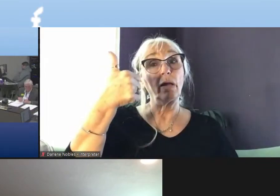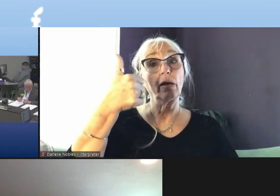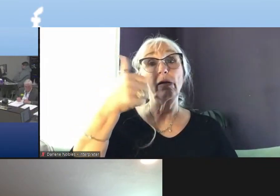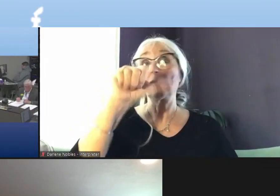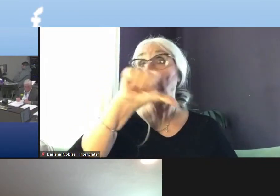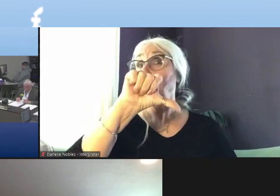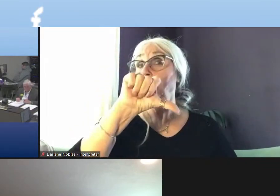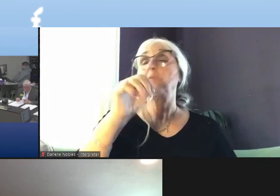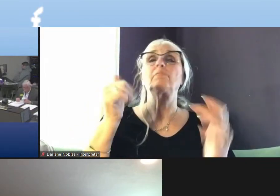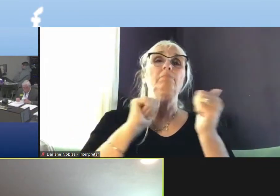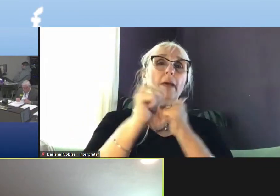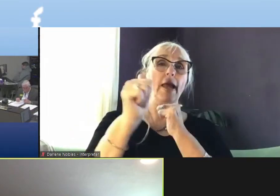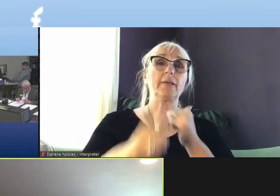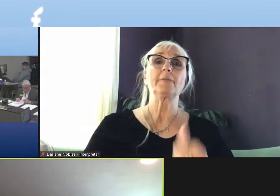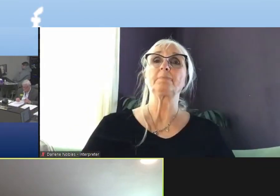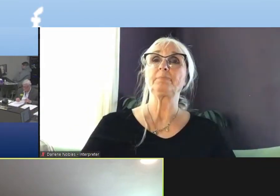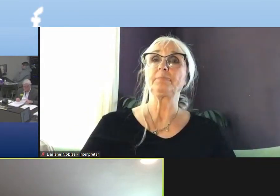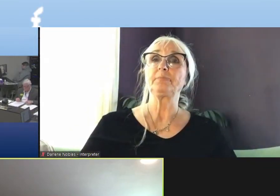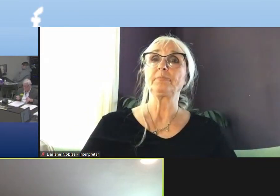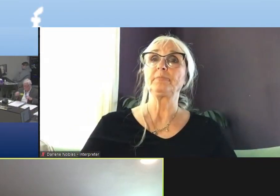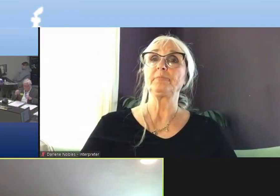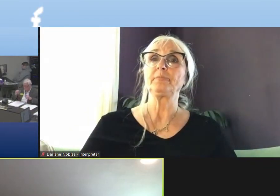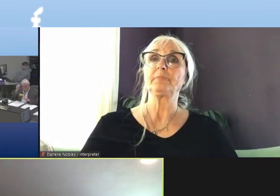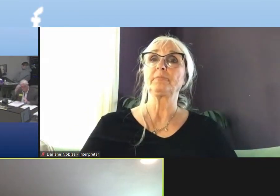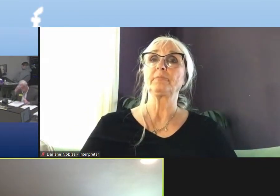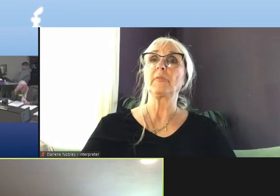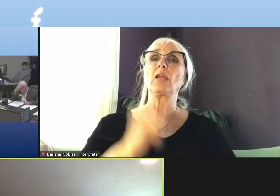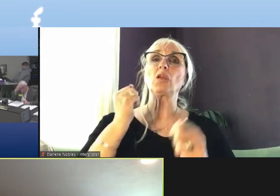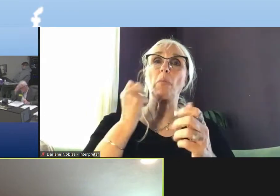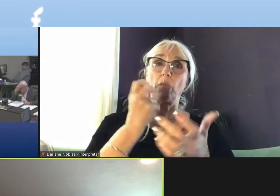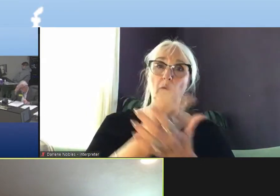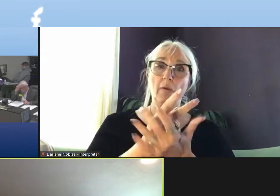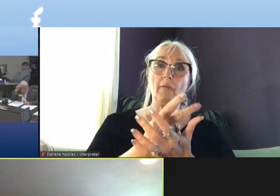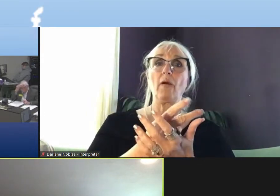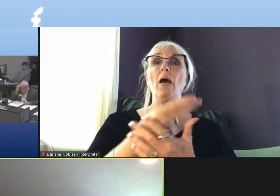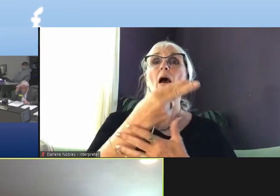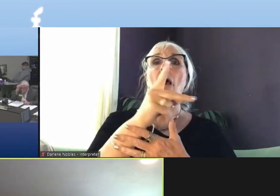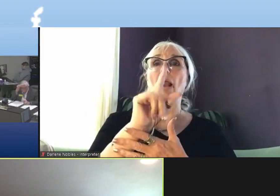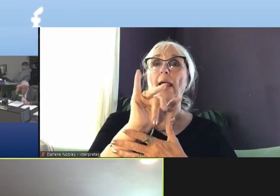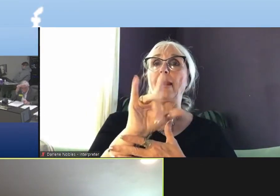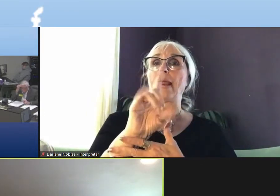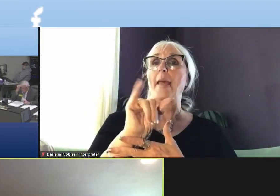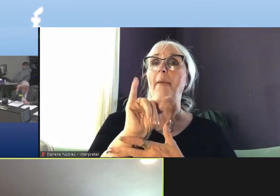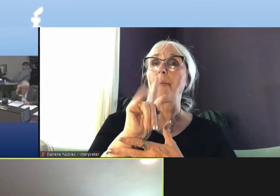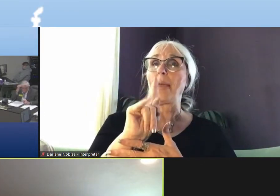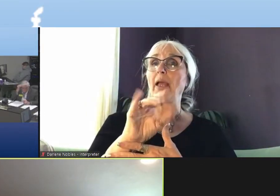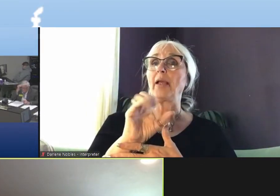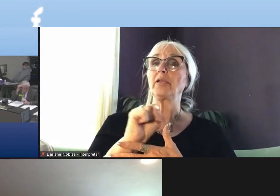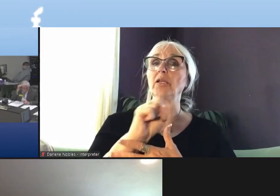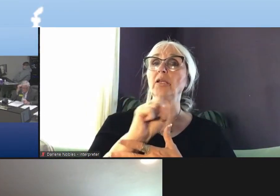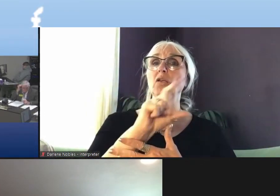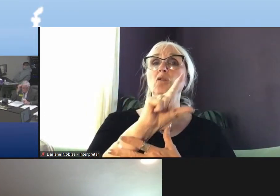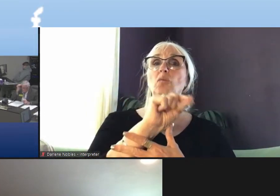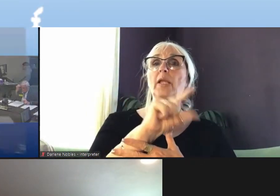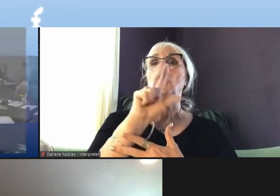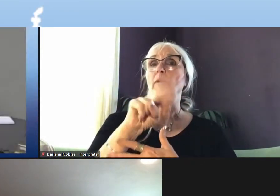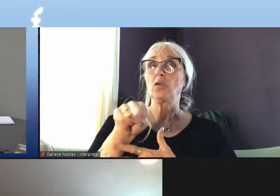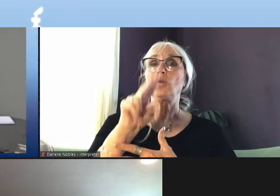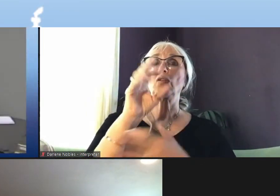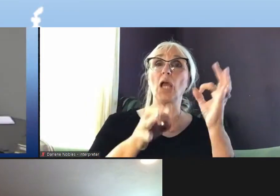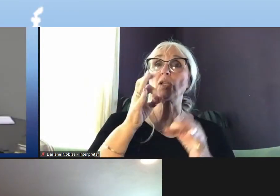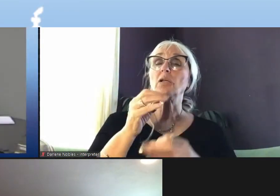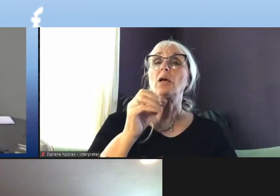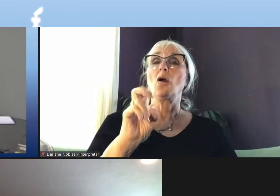Pass. M5 is approval of McLennan County holiday dates for 2022. Judge? Okay,